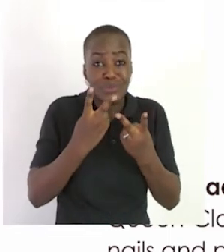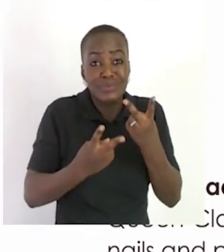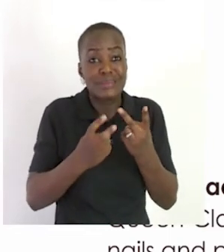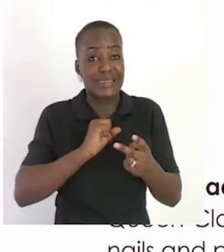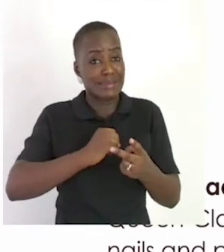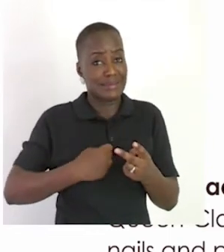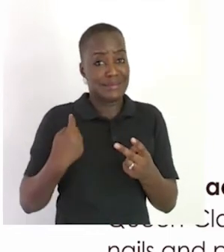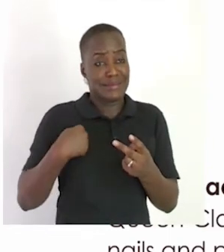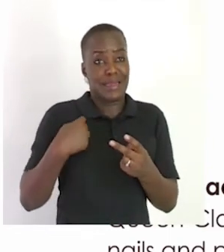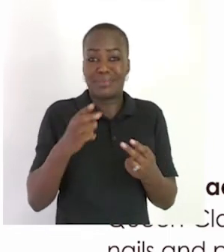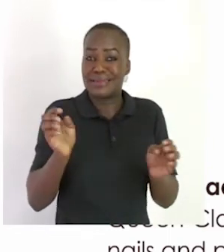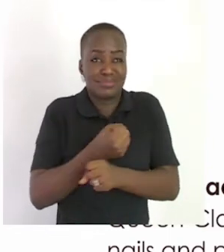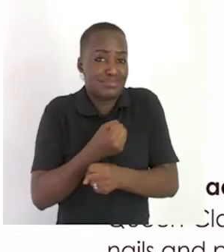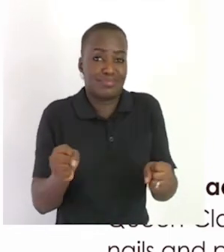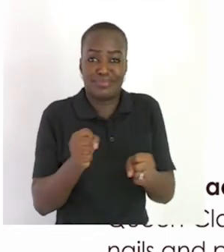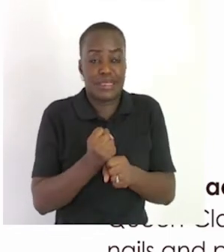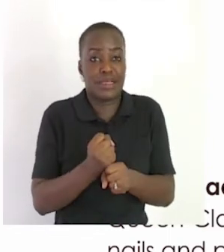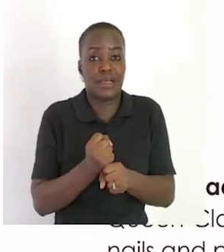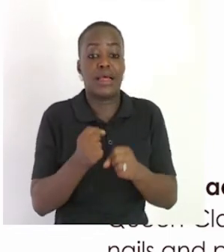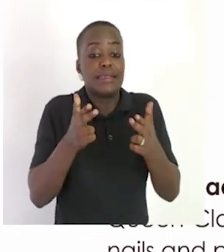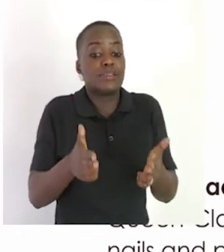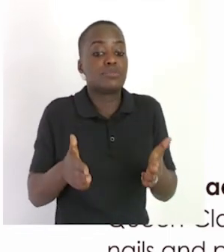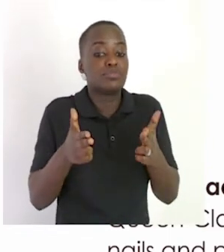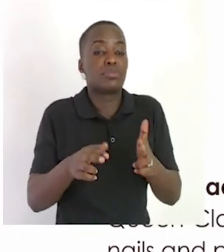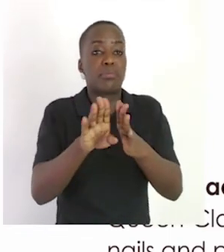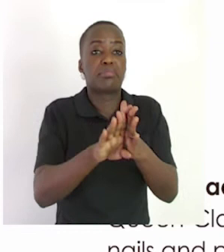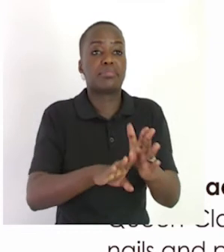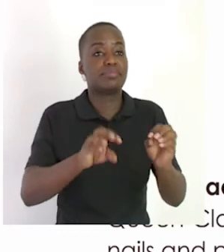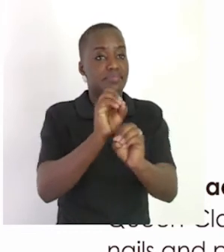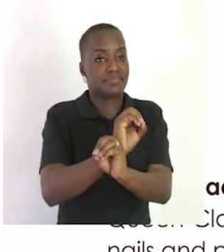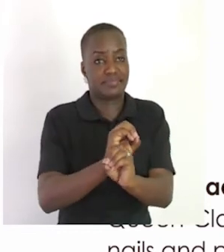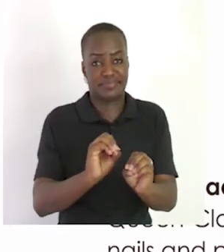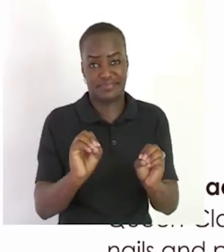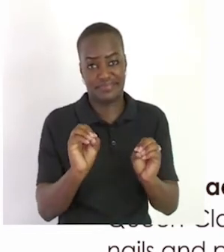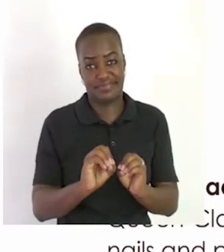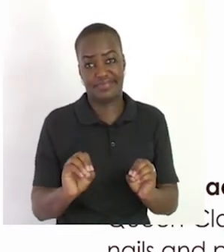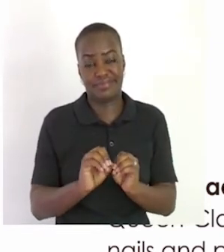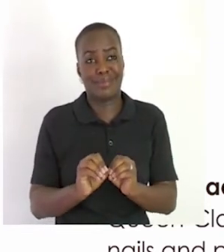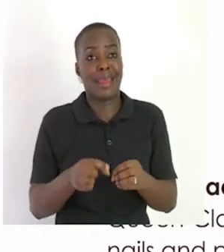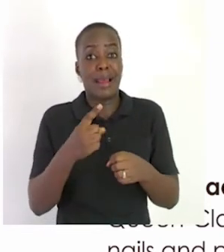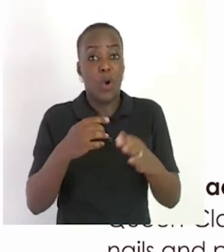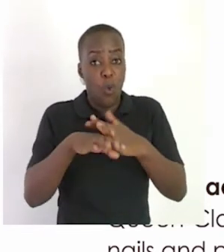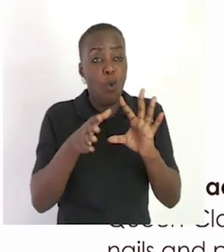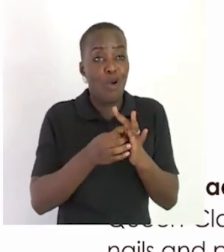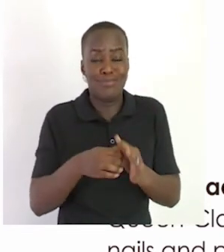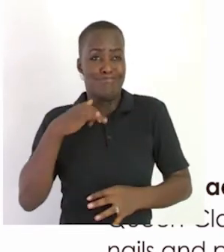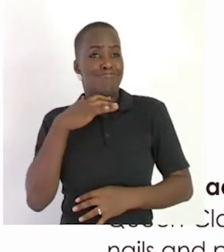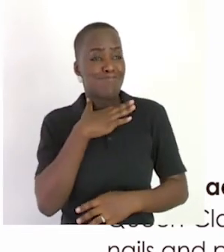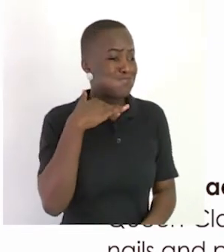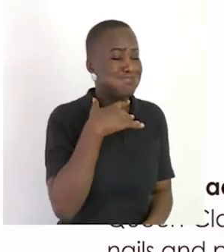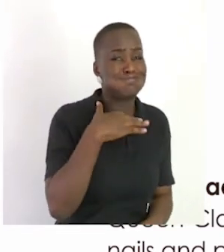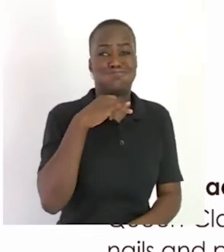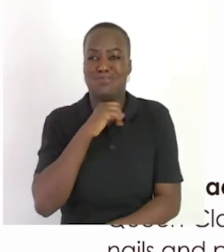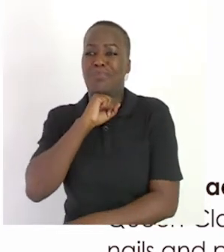in vain. The train never came. She wailed back home as